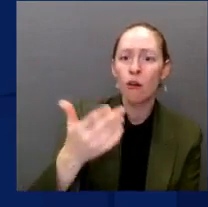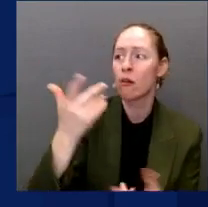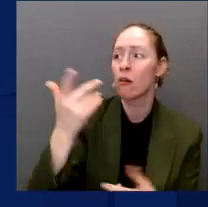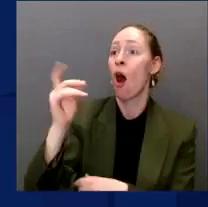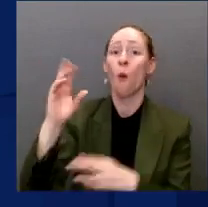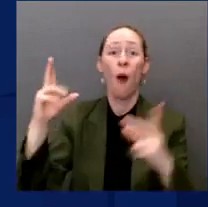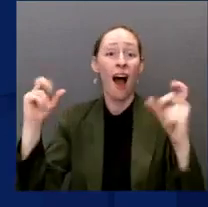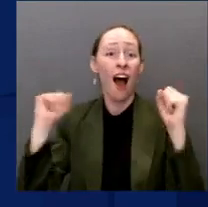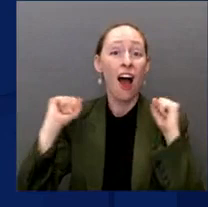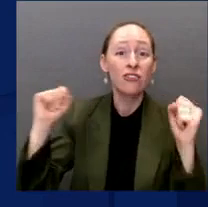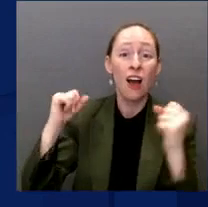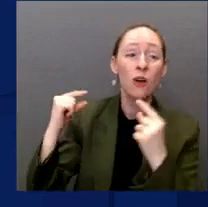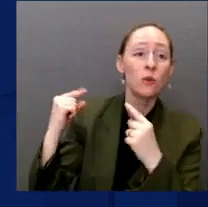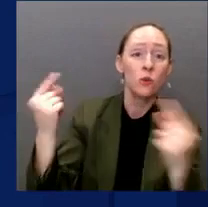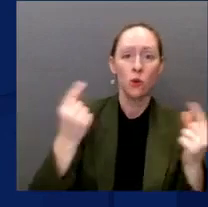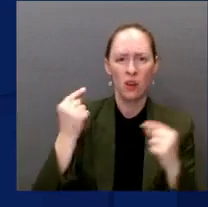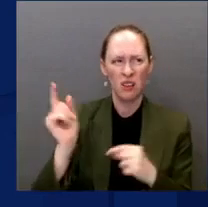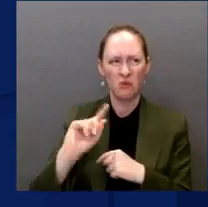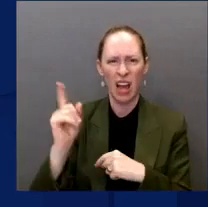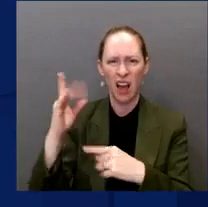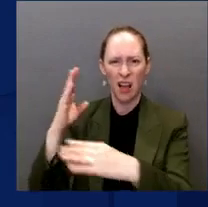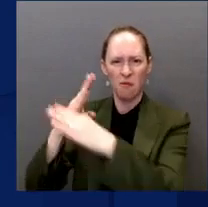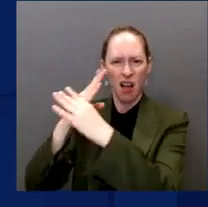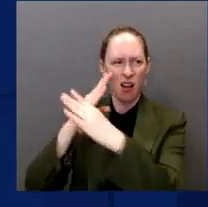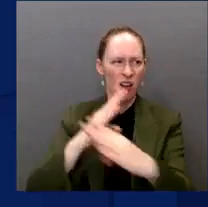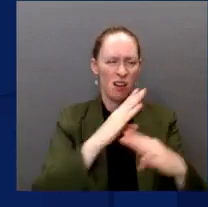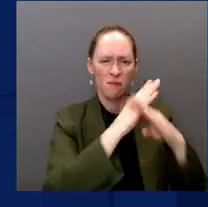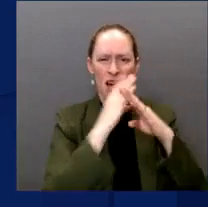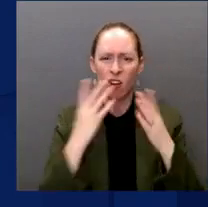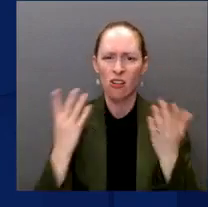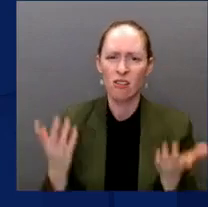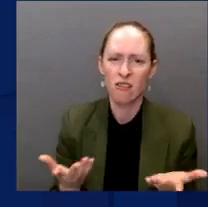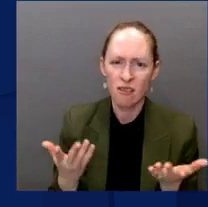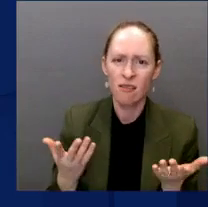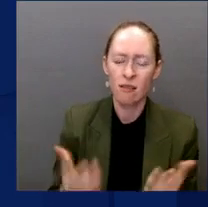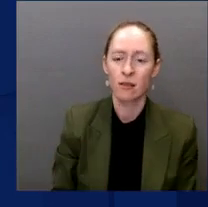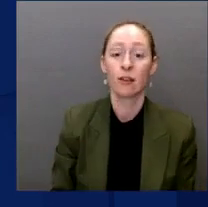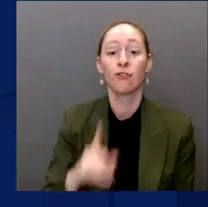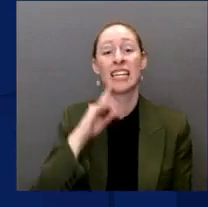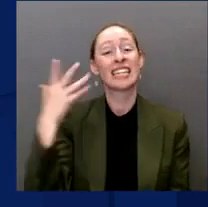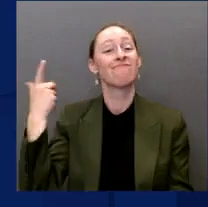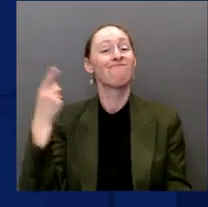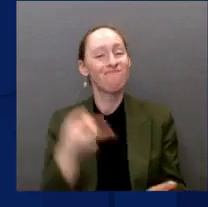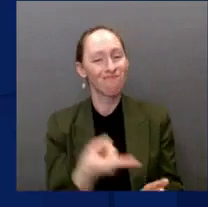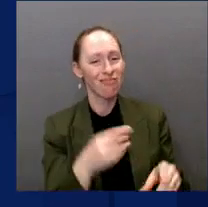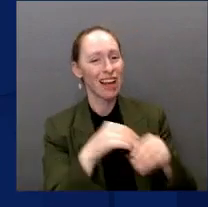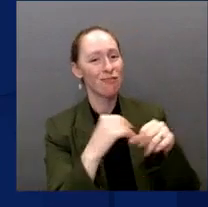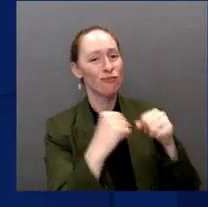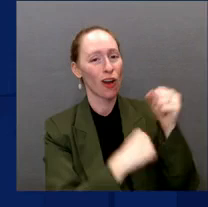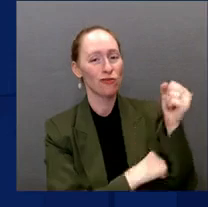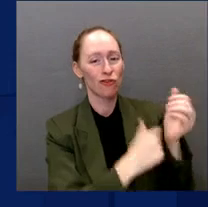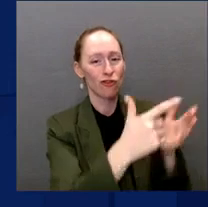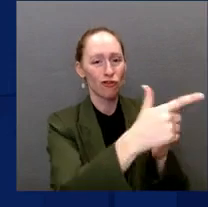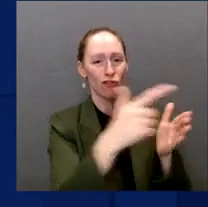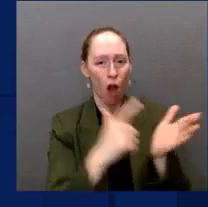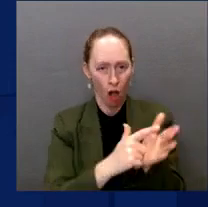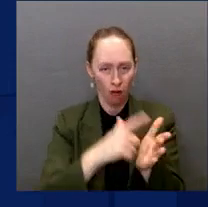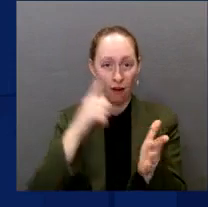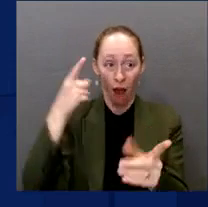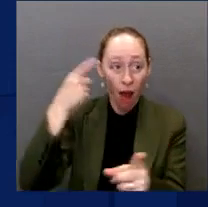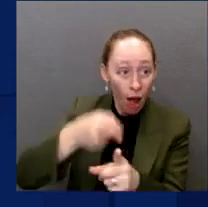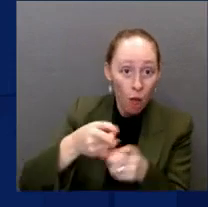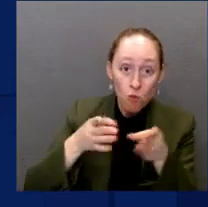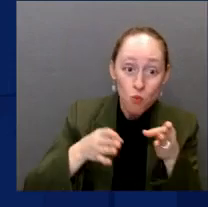build new ports and airports and the like. It also has the ability to transform systems that are already overworked right